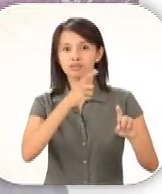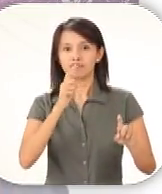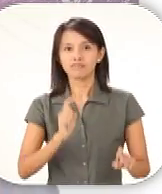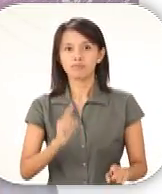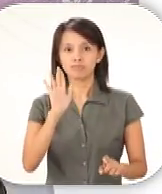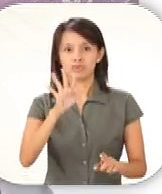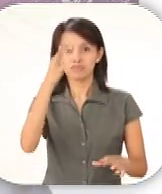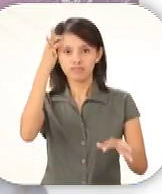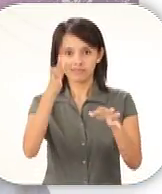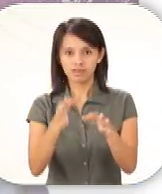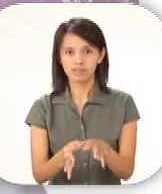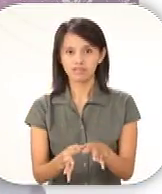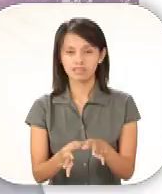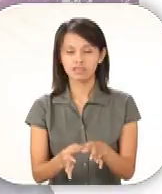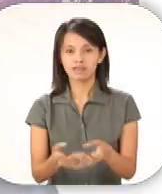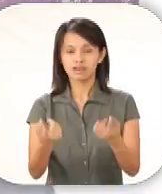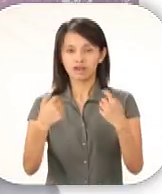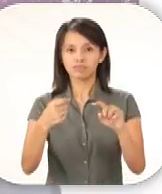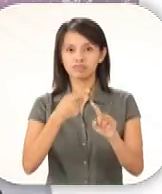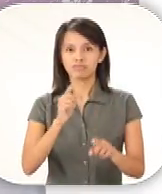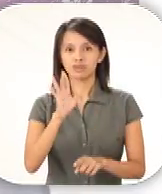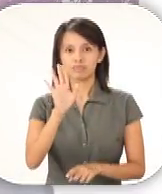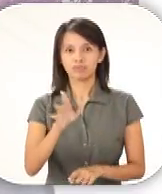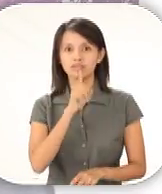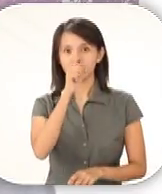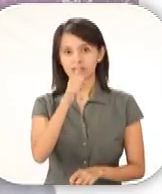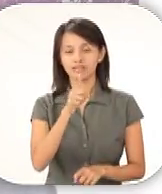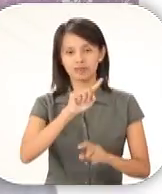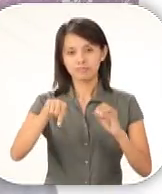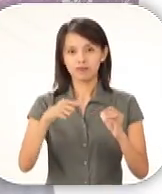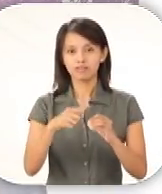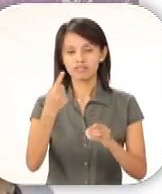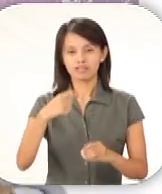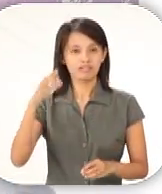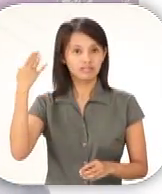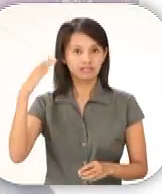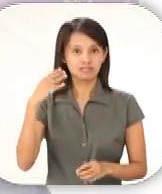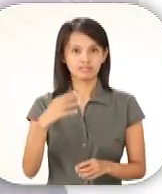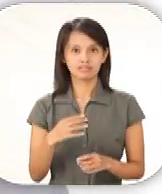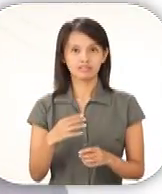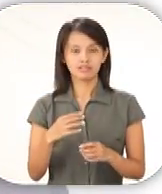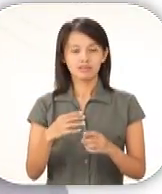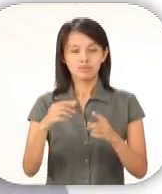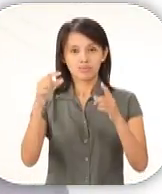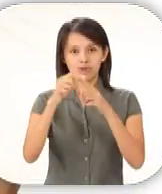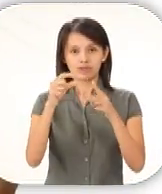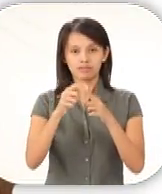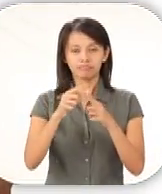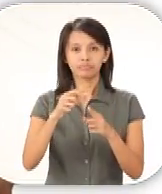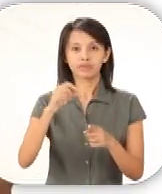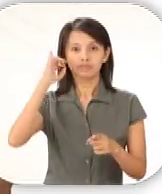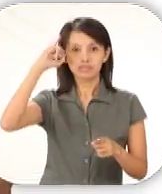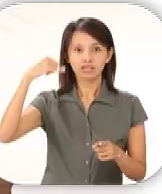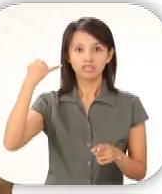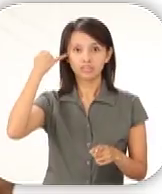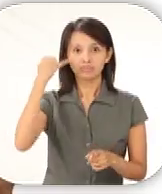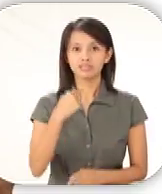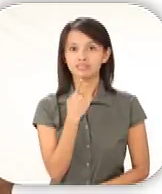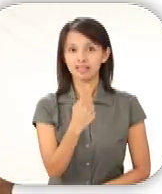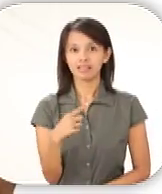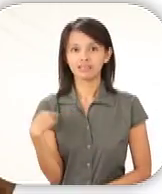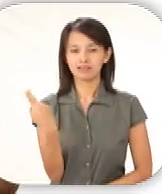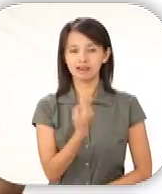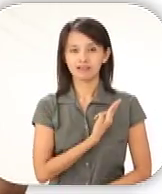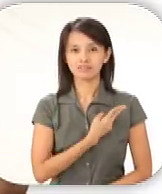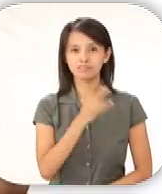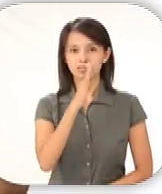of your faith, your certainty about the person's word. Now, St. James